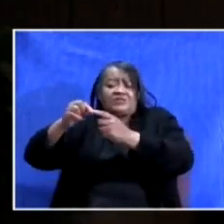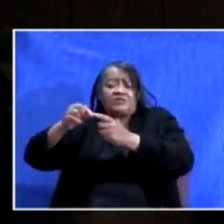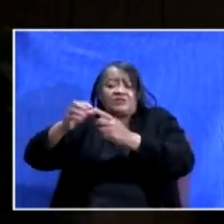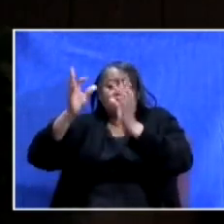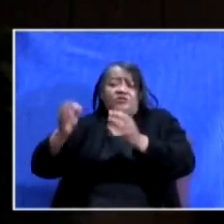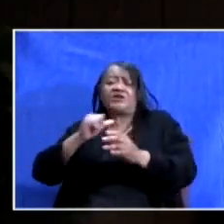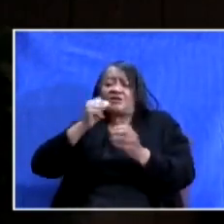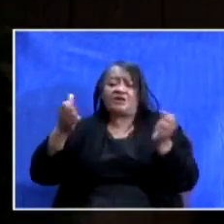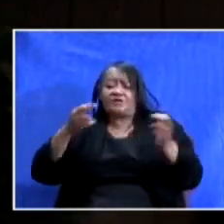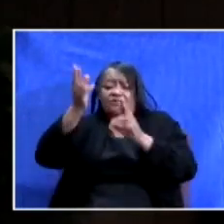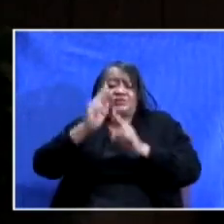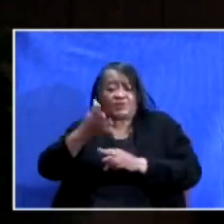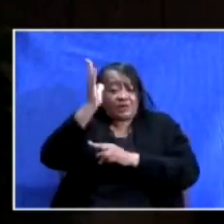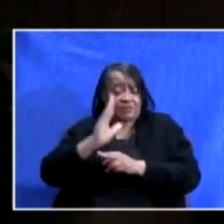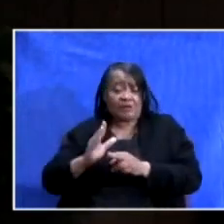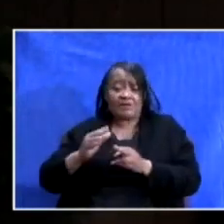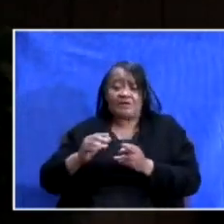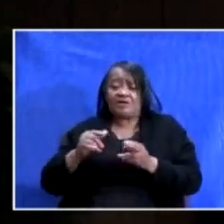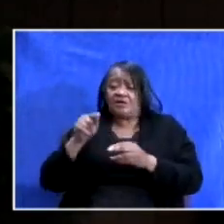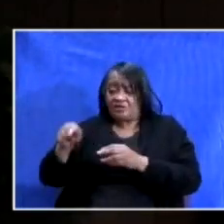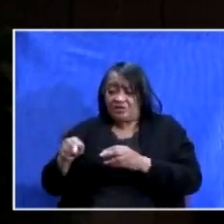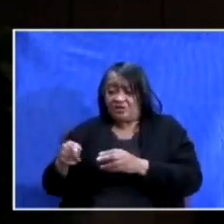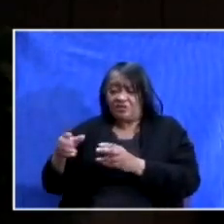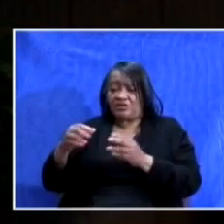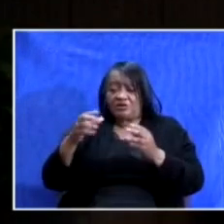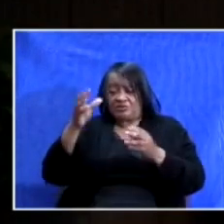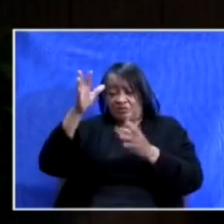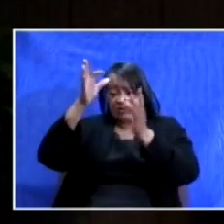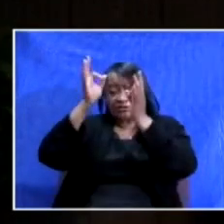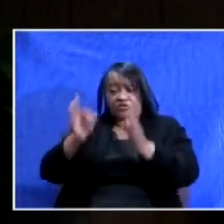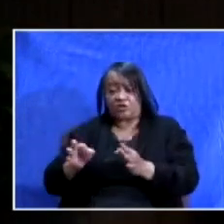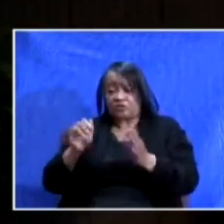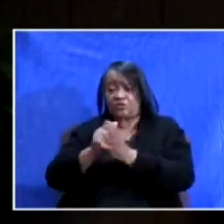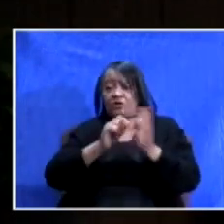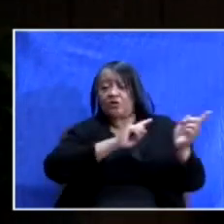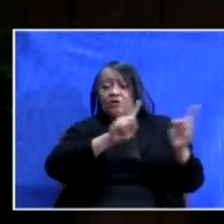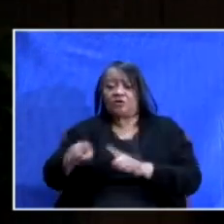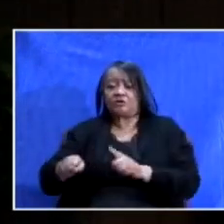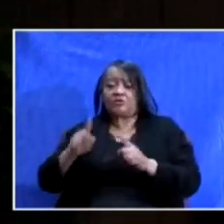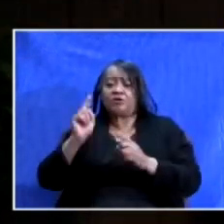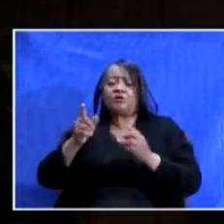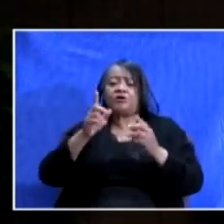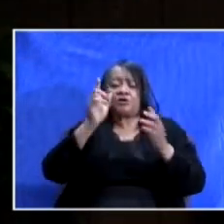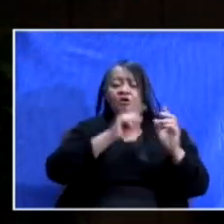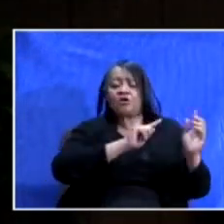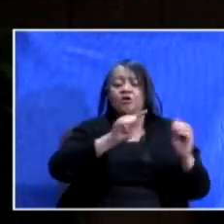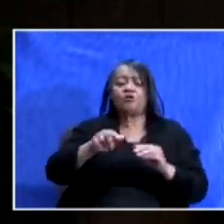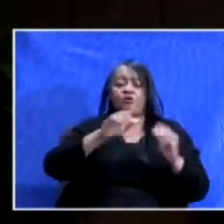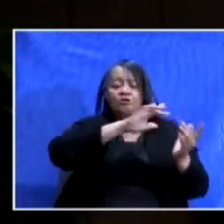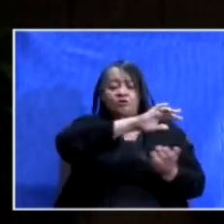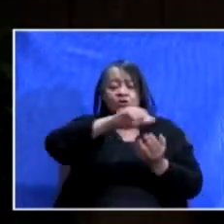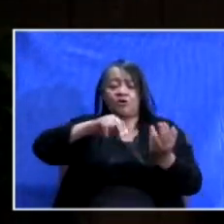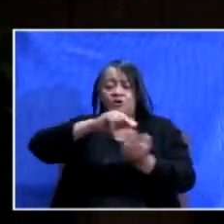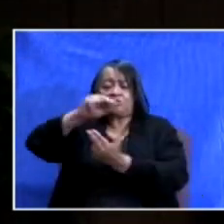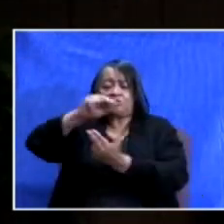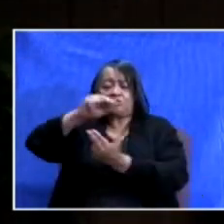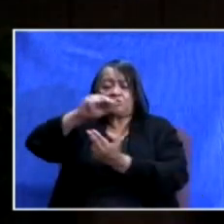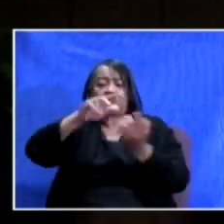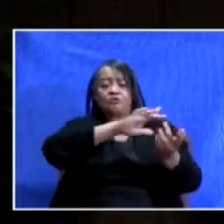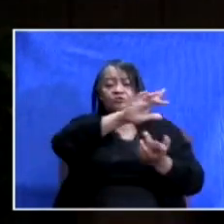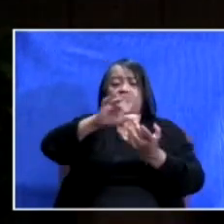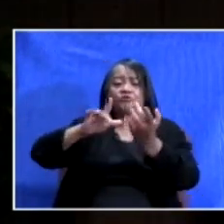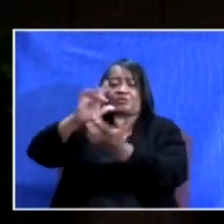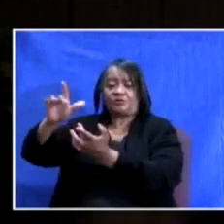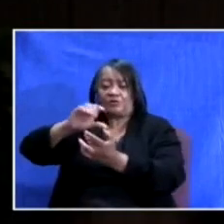man. He's a circular judge, which means he goes from one community to another community to